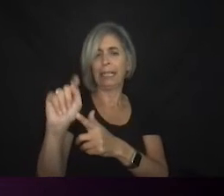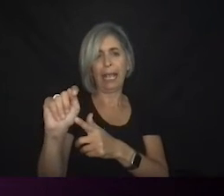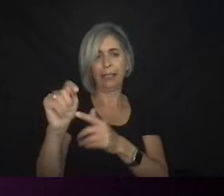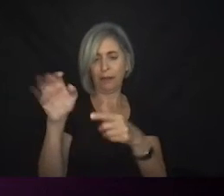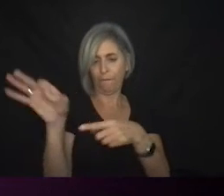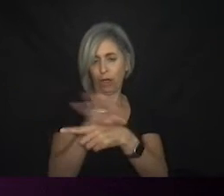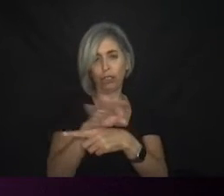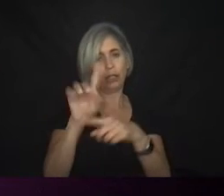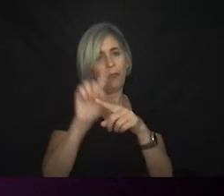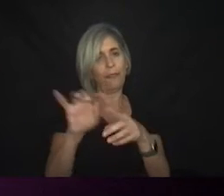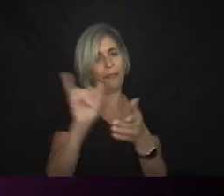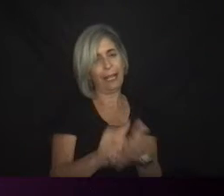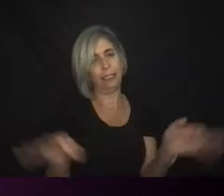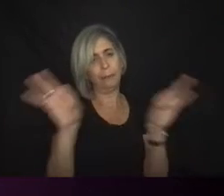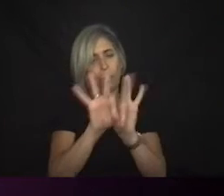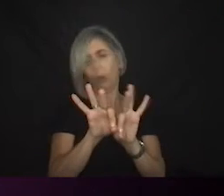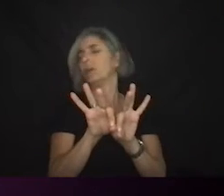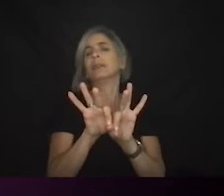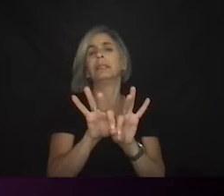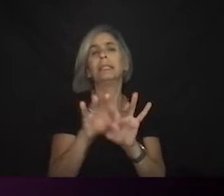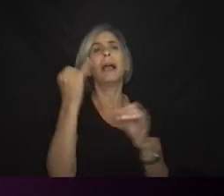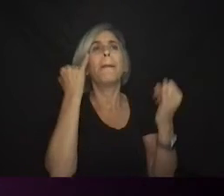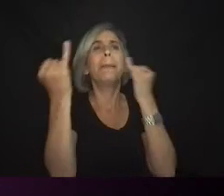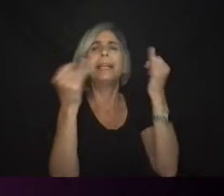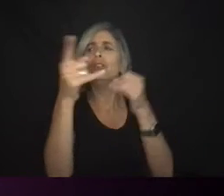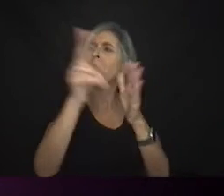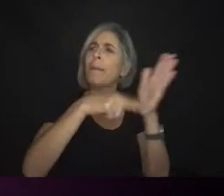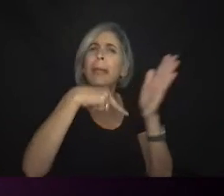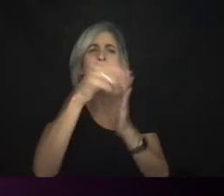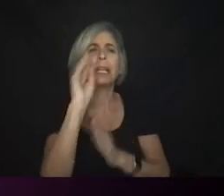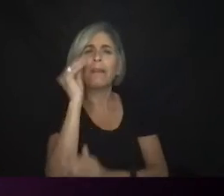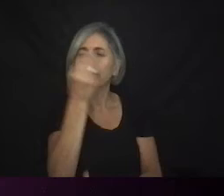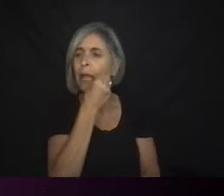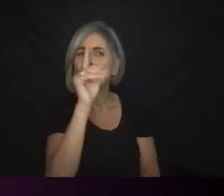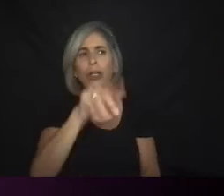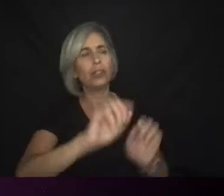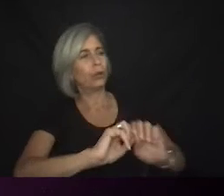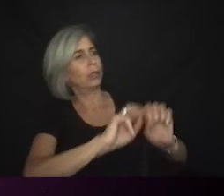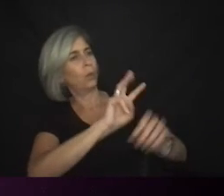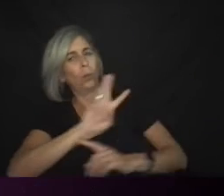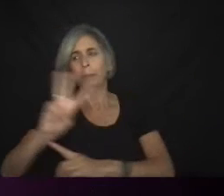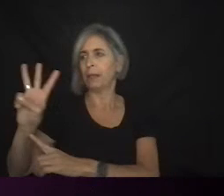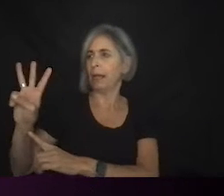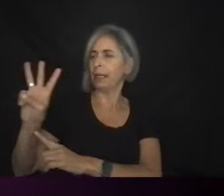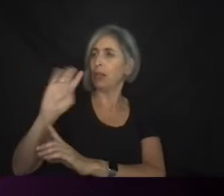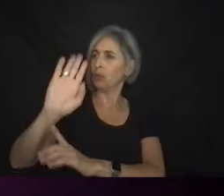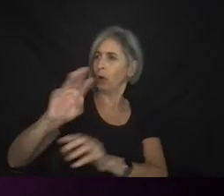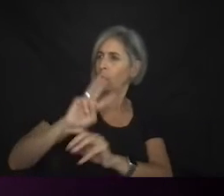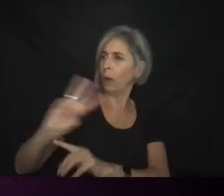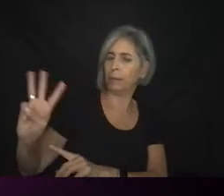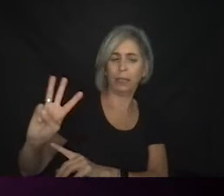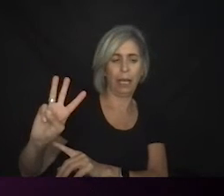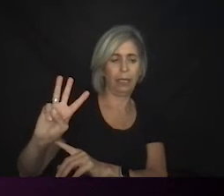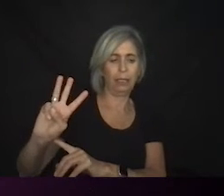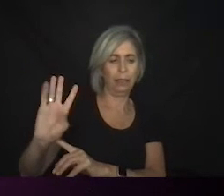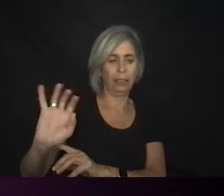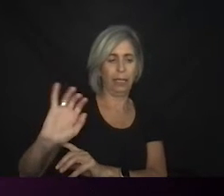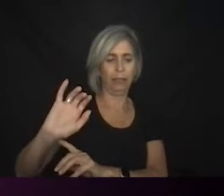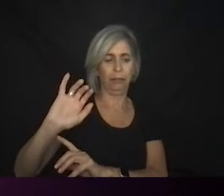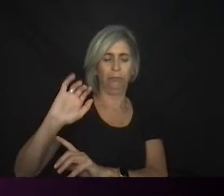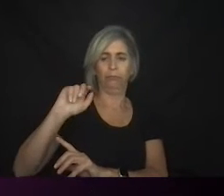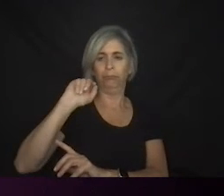So imagine you have a painting of a flower on your website, and your website is this like